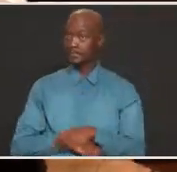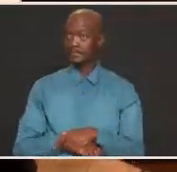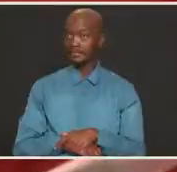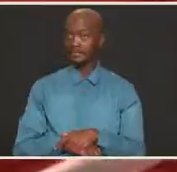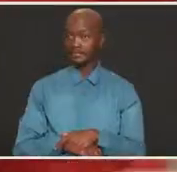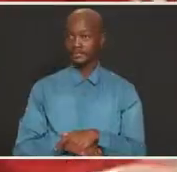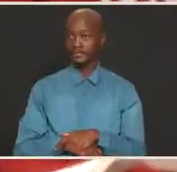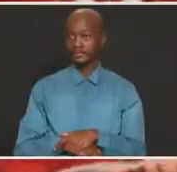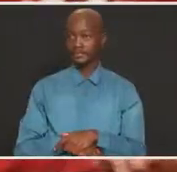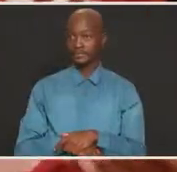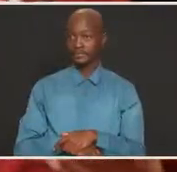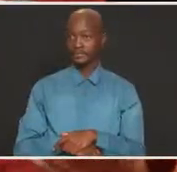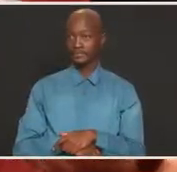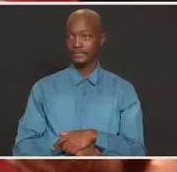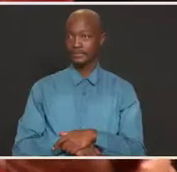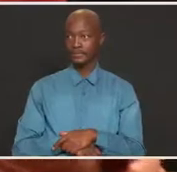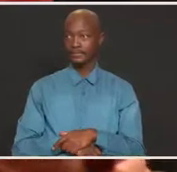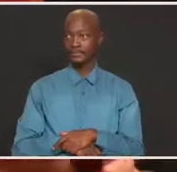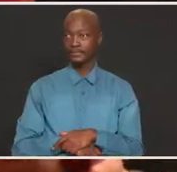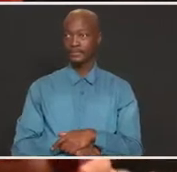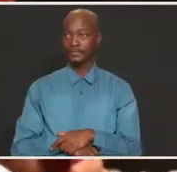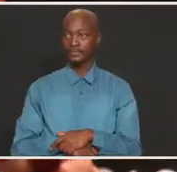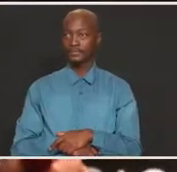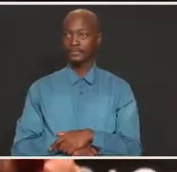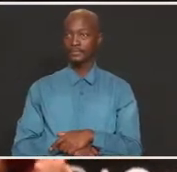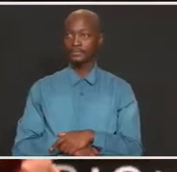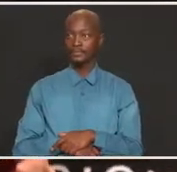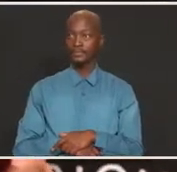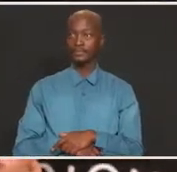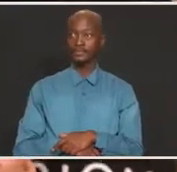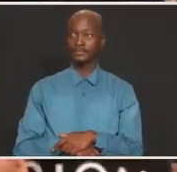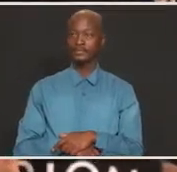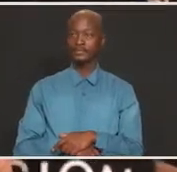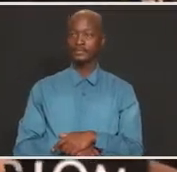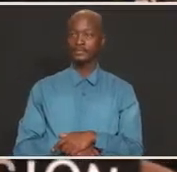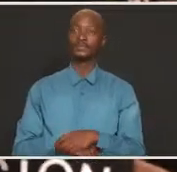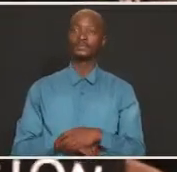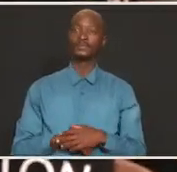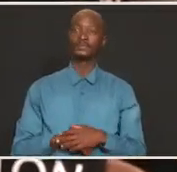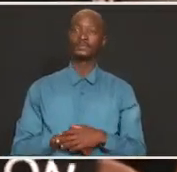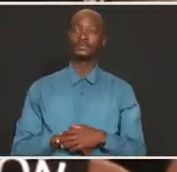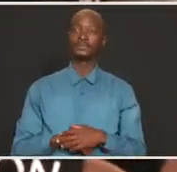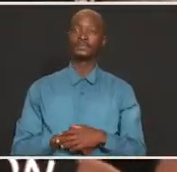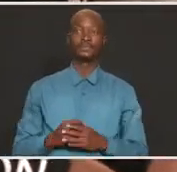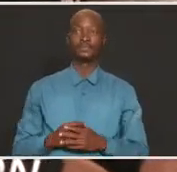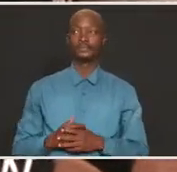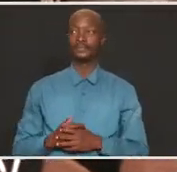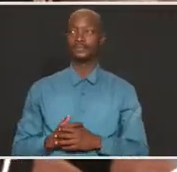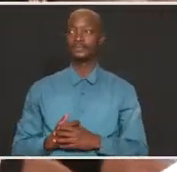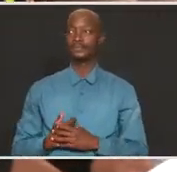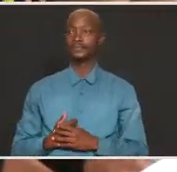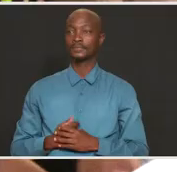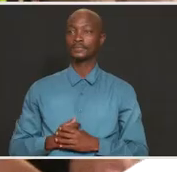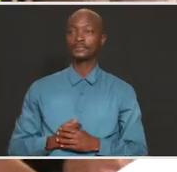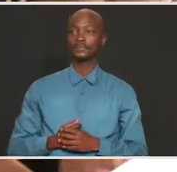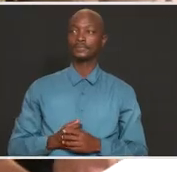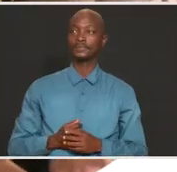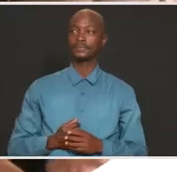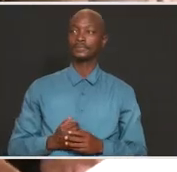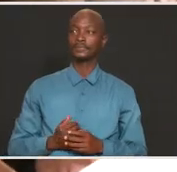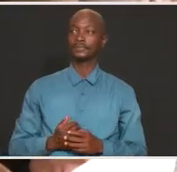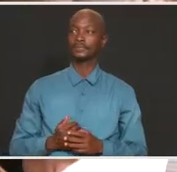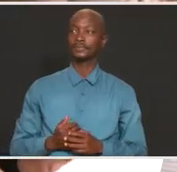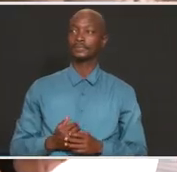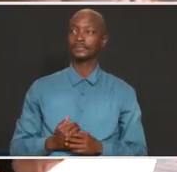yeah my brother then and then they are gentlemen Brown